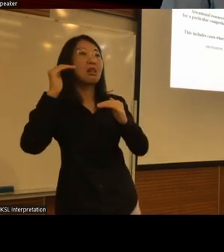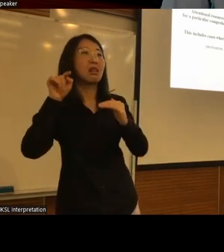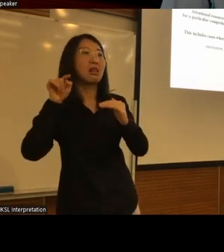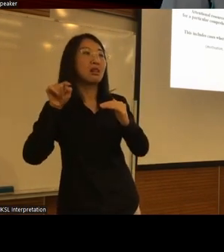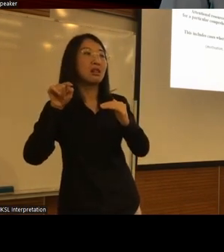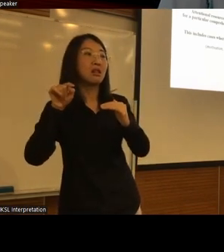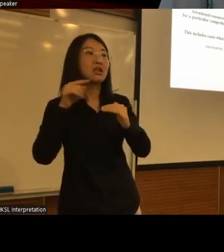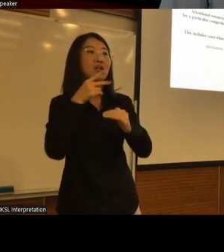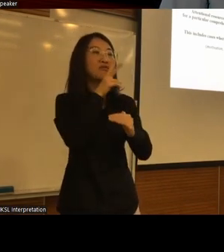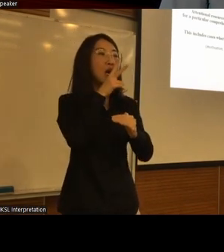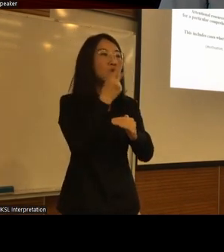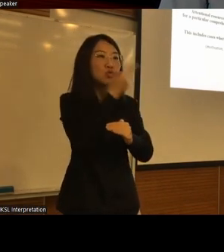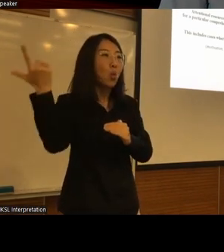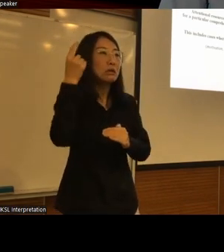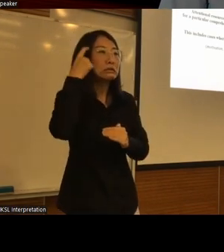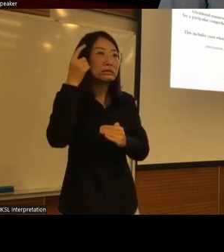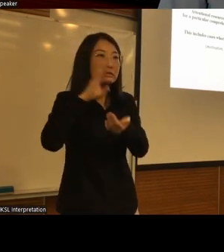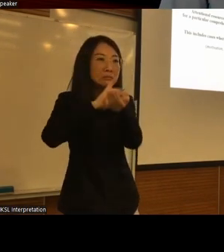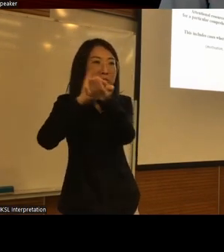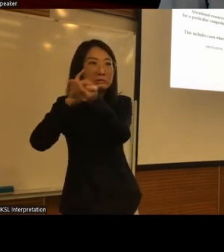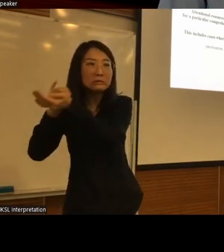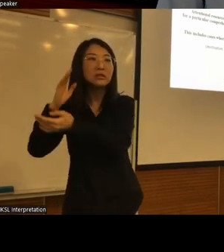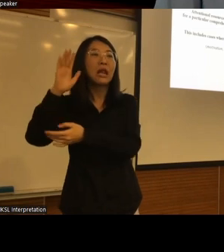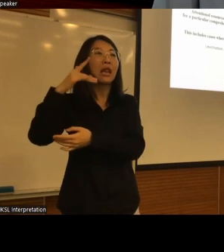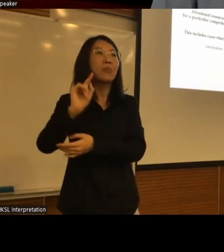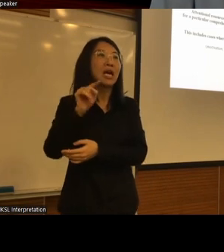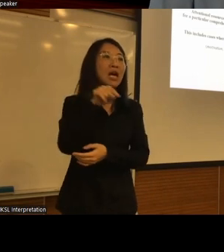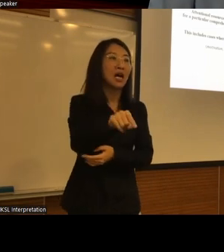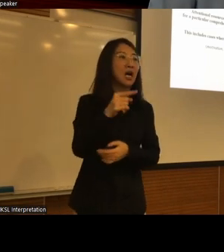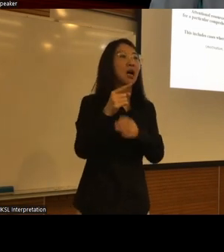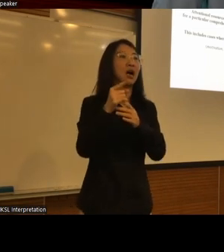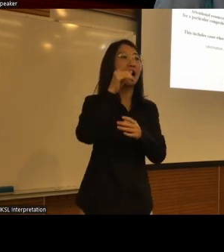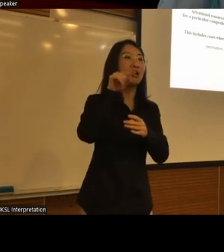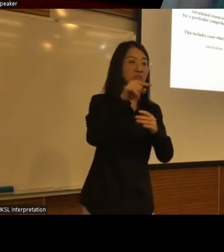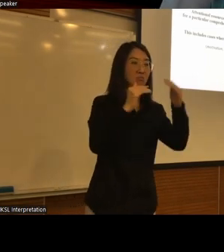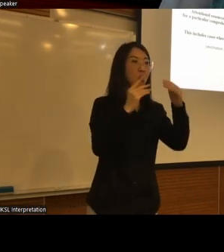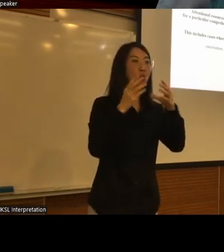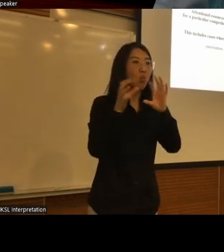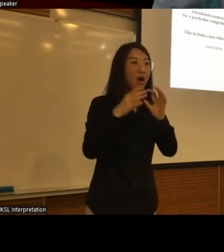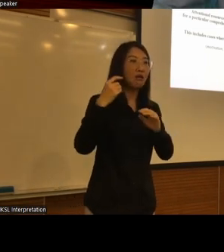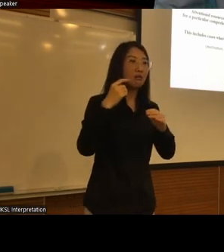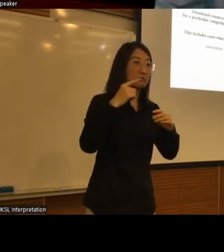known to interpreters as causing problems. And it works quite well.